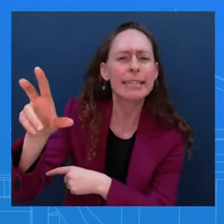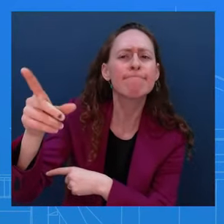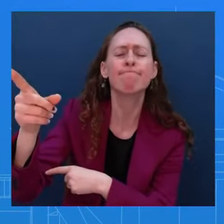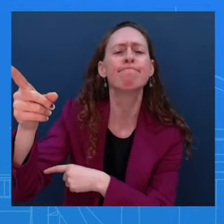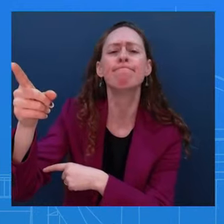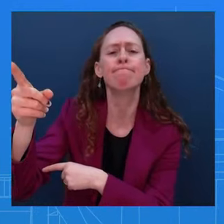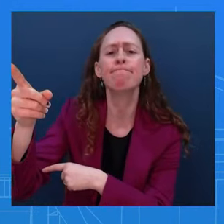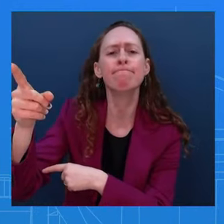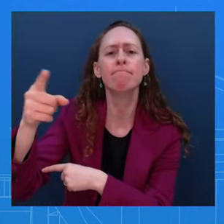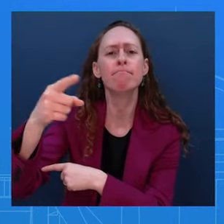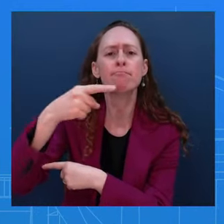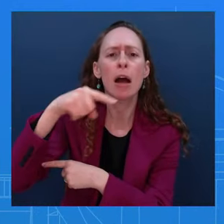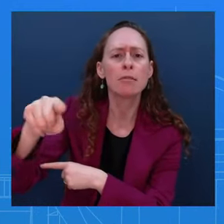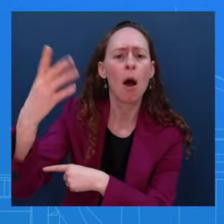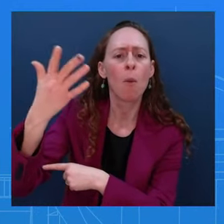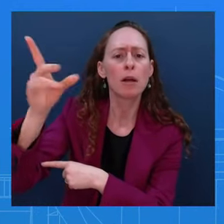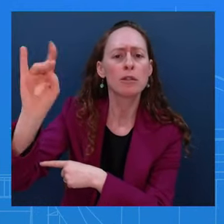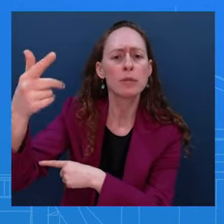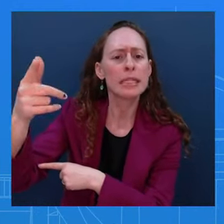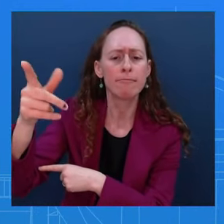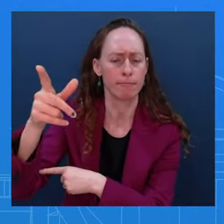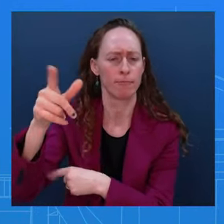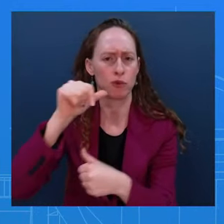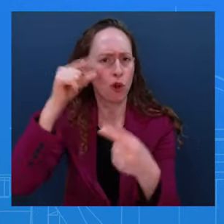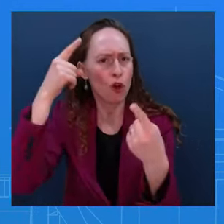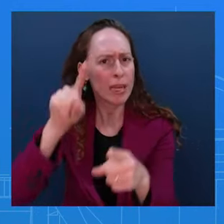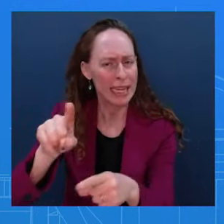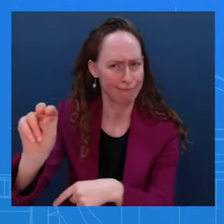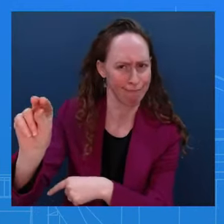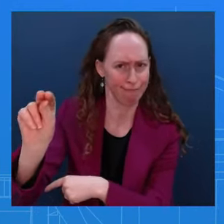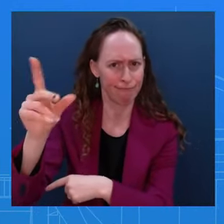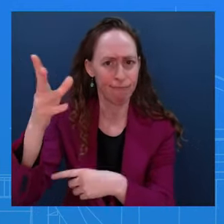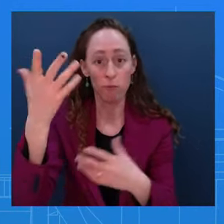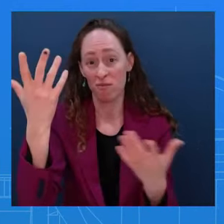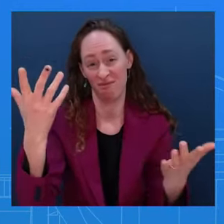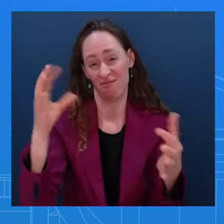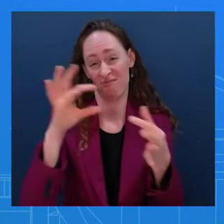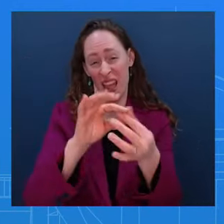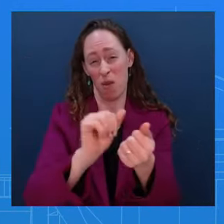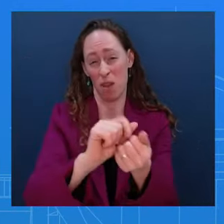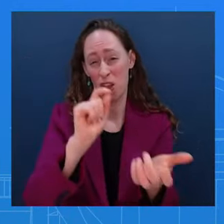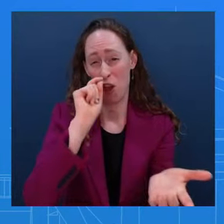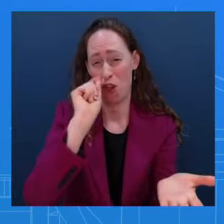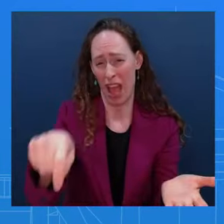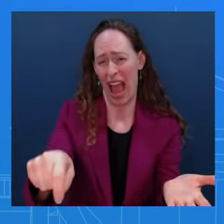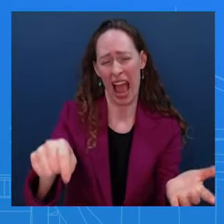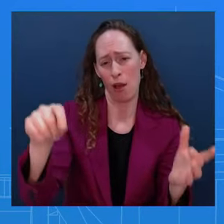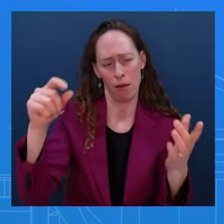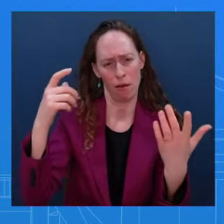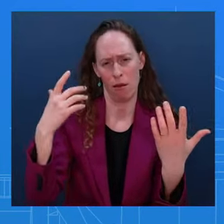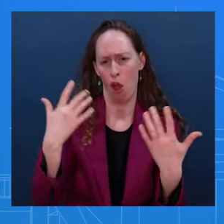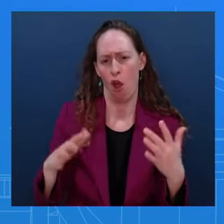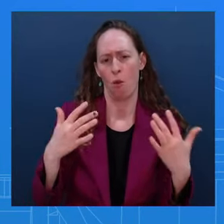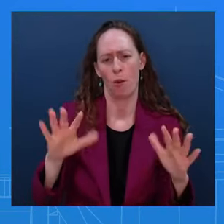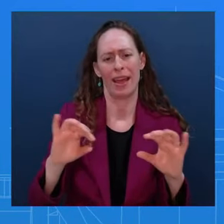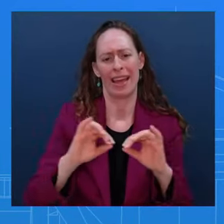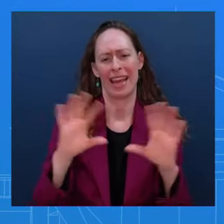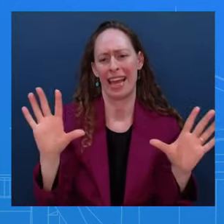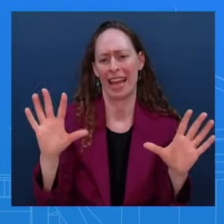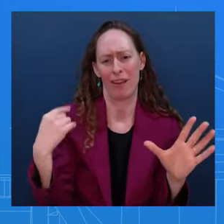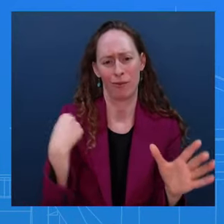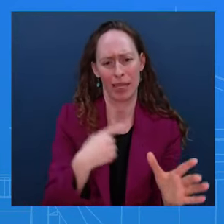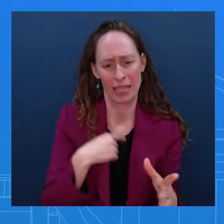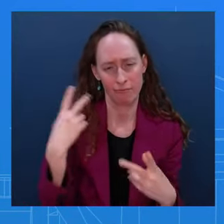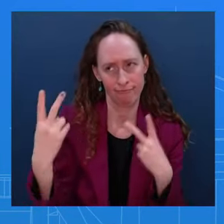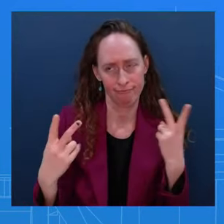Ukraine. We've demonstrated over and over and over again how willing we are to